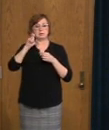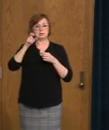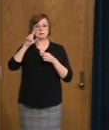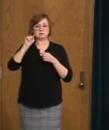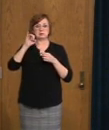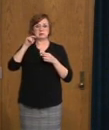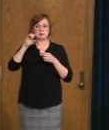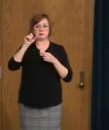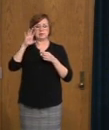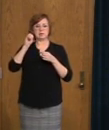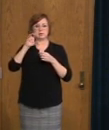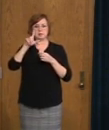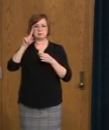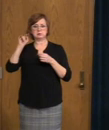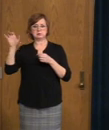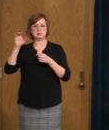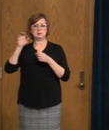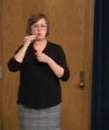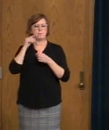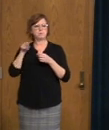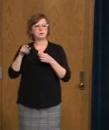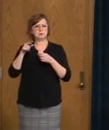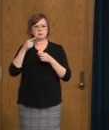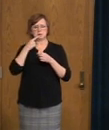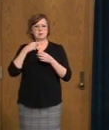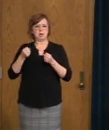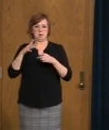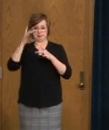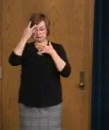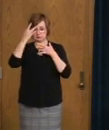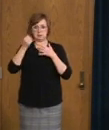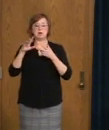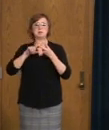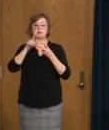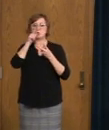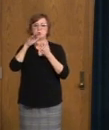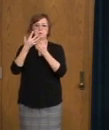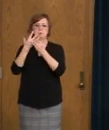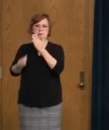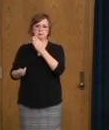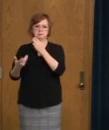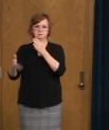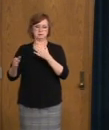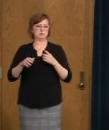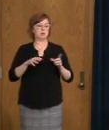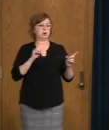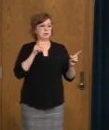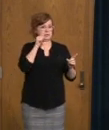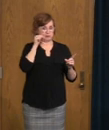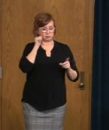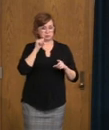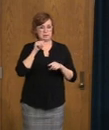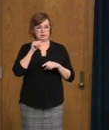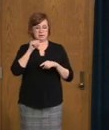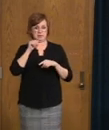many residents unfortunately passed away? Okay. So currently, and this would be as of yesterday at 4